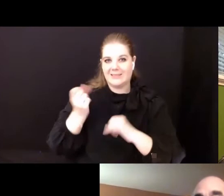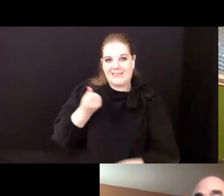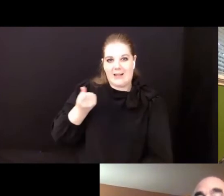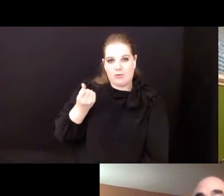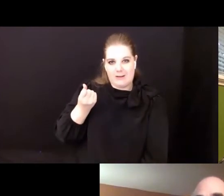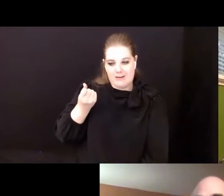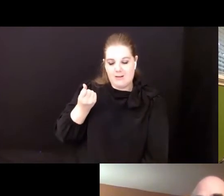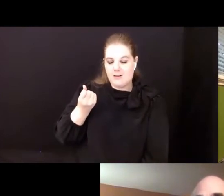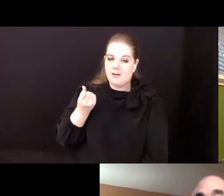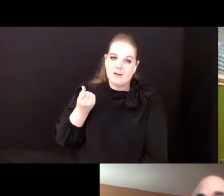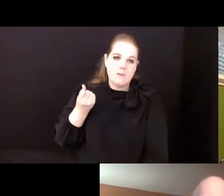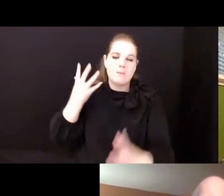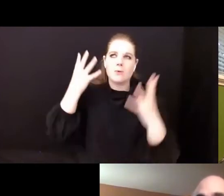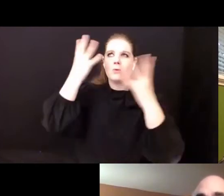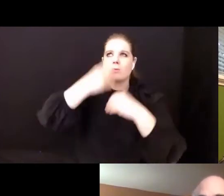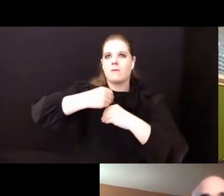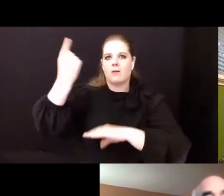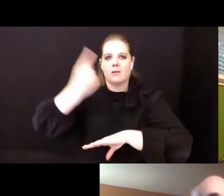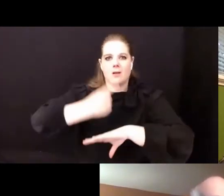an absolutely beautiful day.